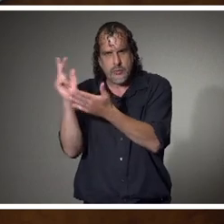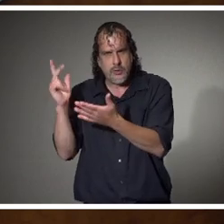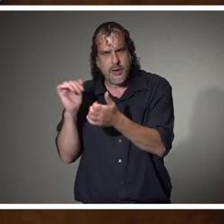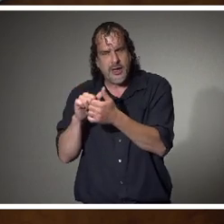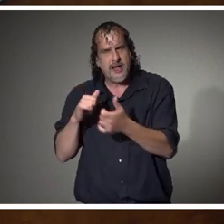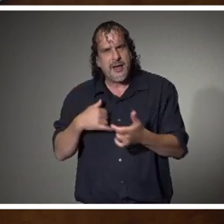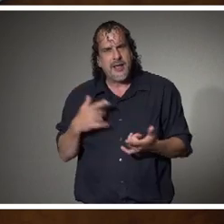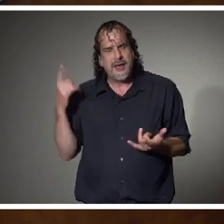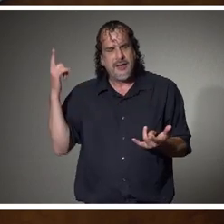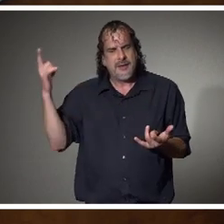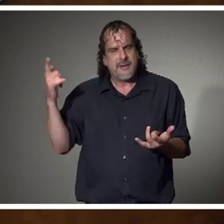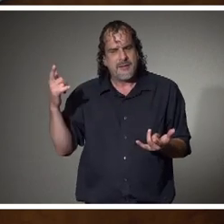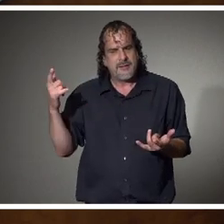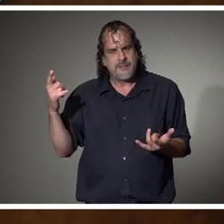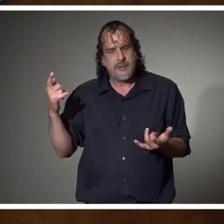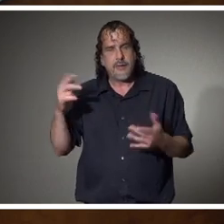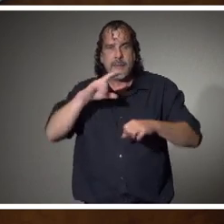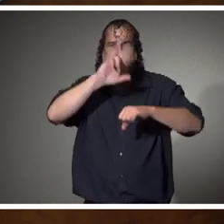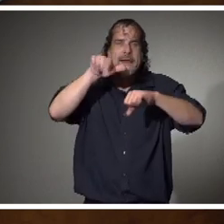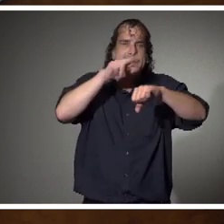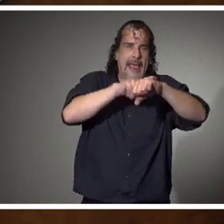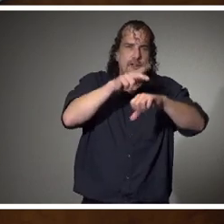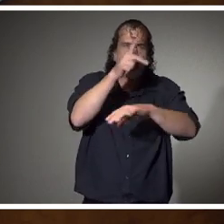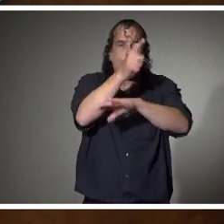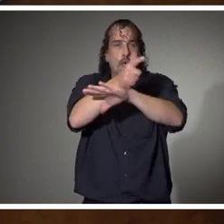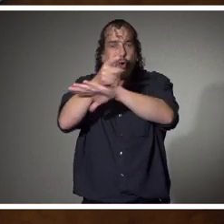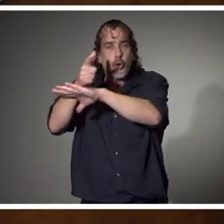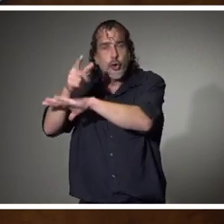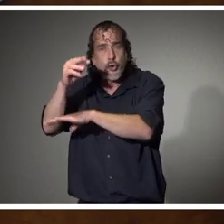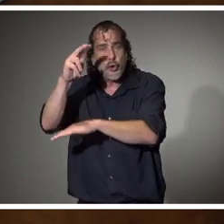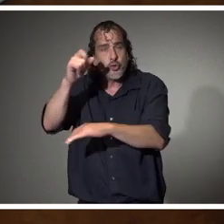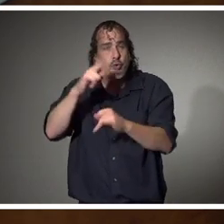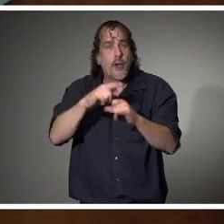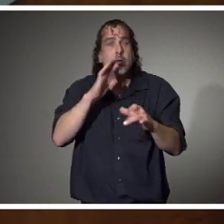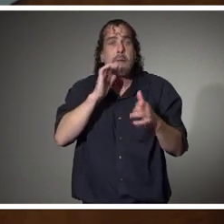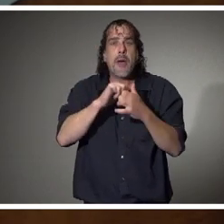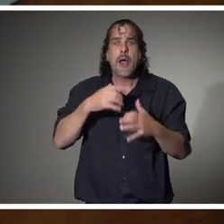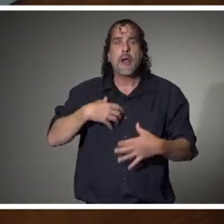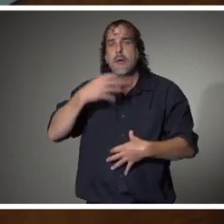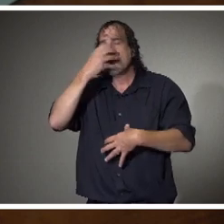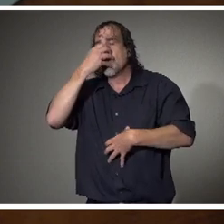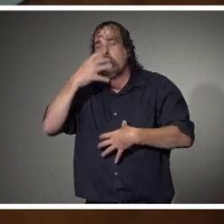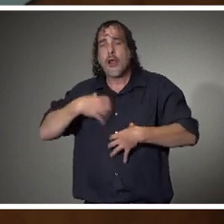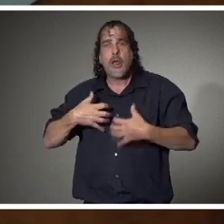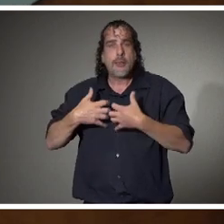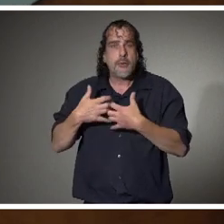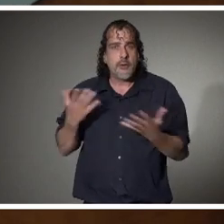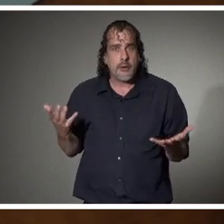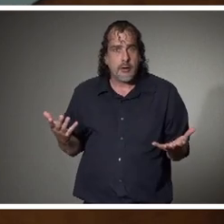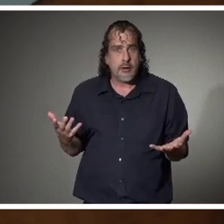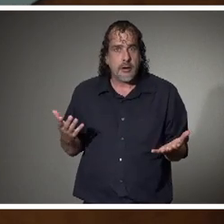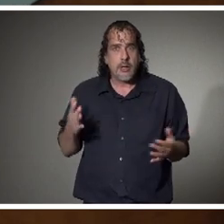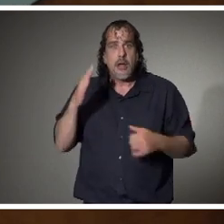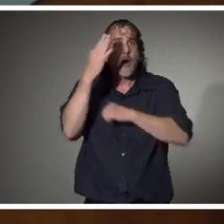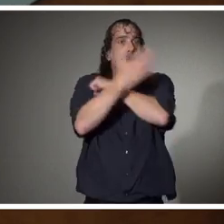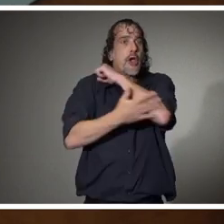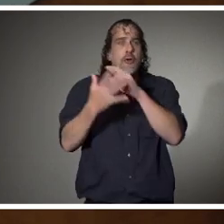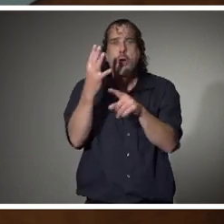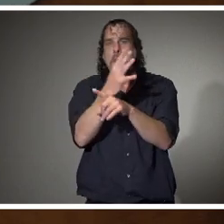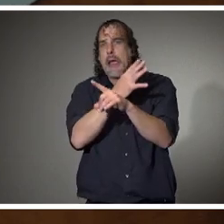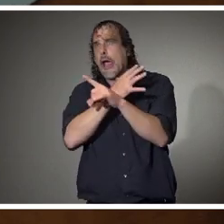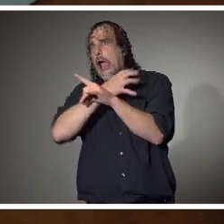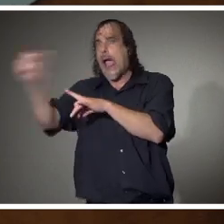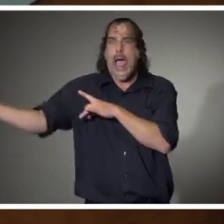with the national media. The only thing the national media wanted to talk about was ventilators. We as a country were going to run out of